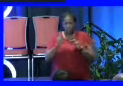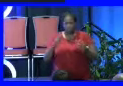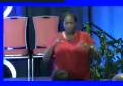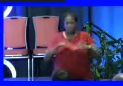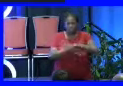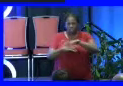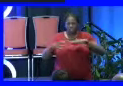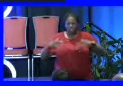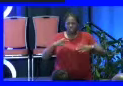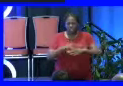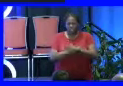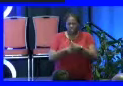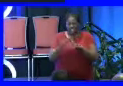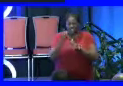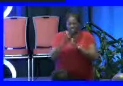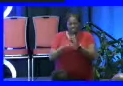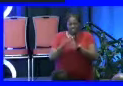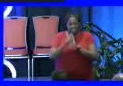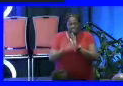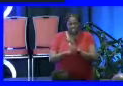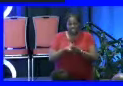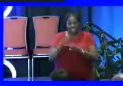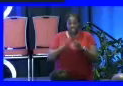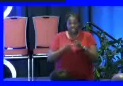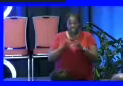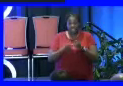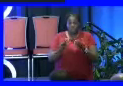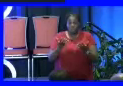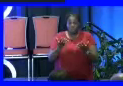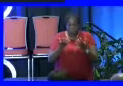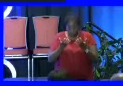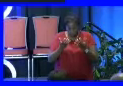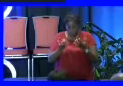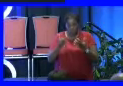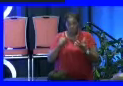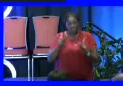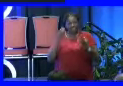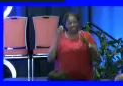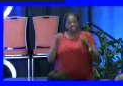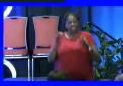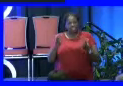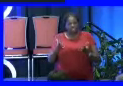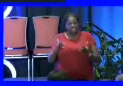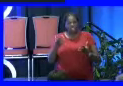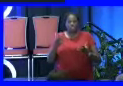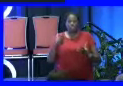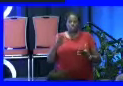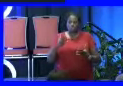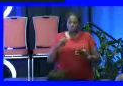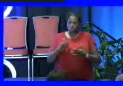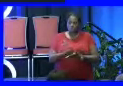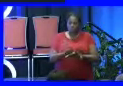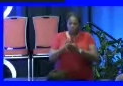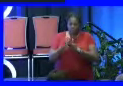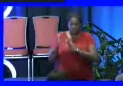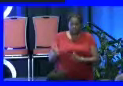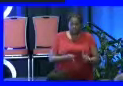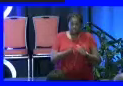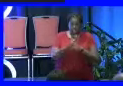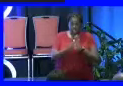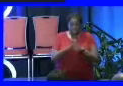state. And the last thing is that we wanted to sort of have this data to inform planning. So at a state level,